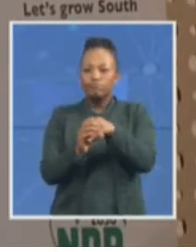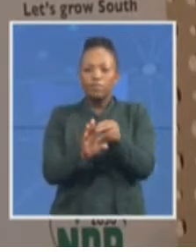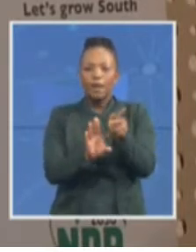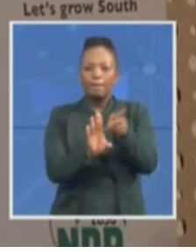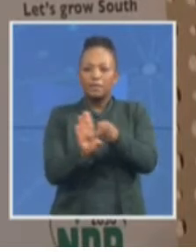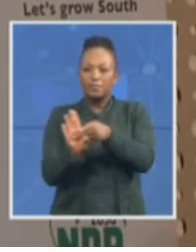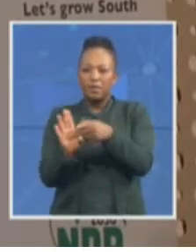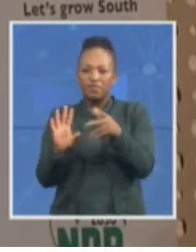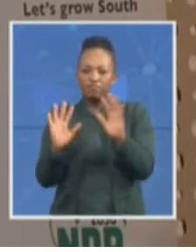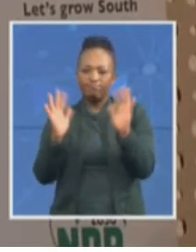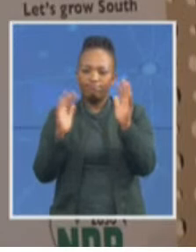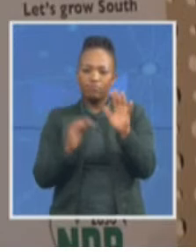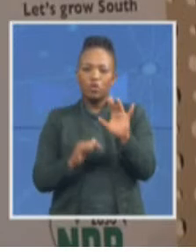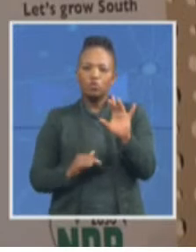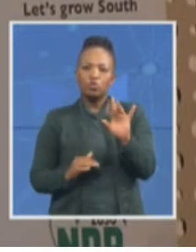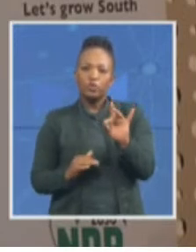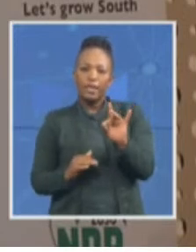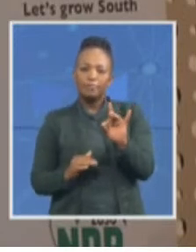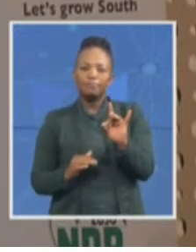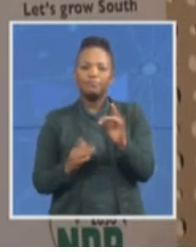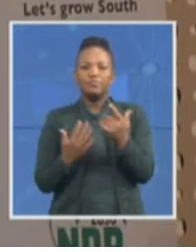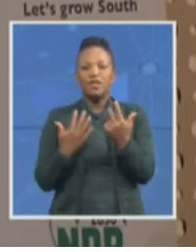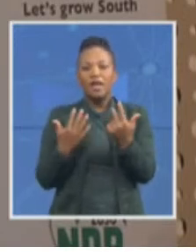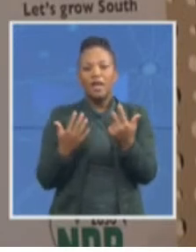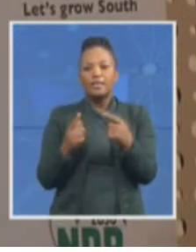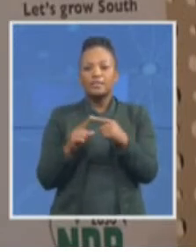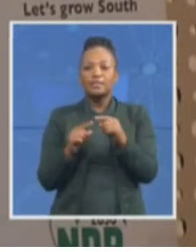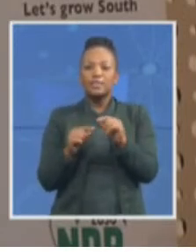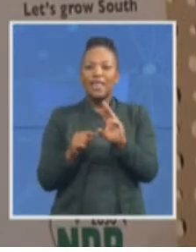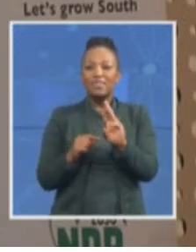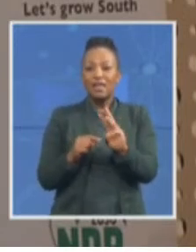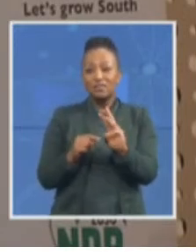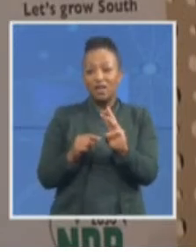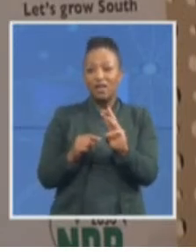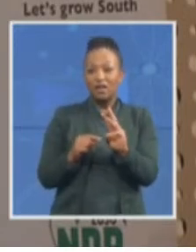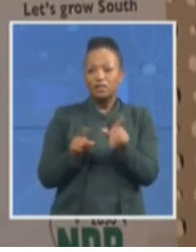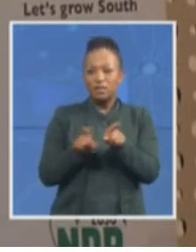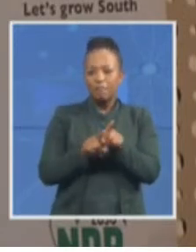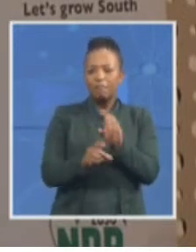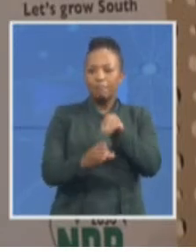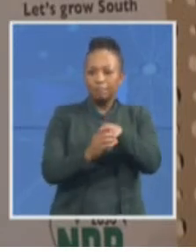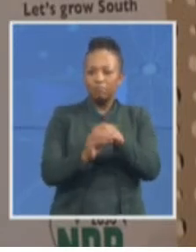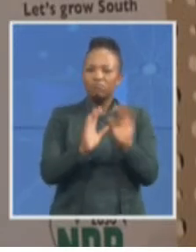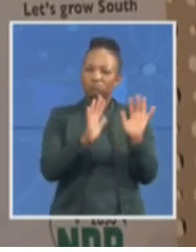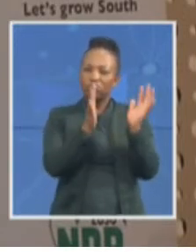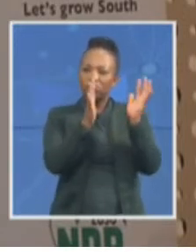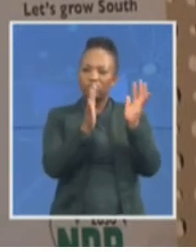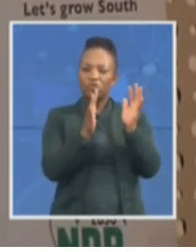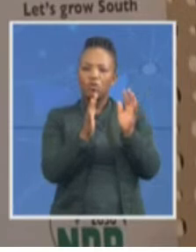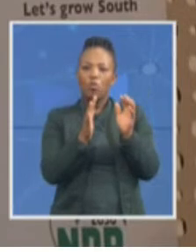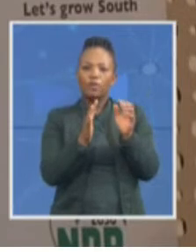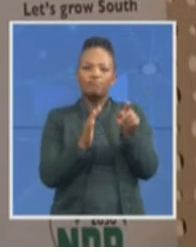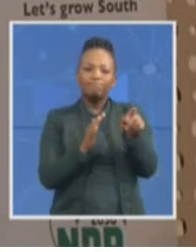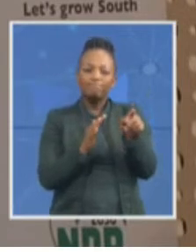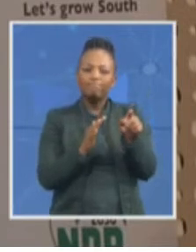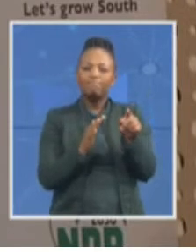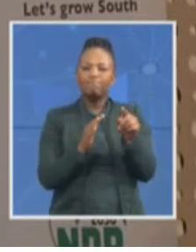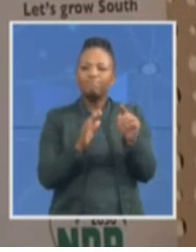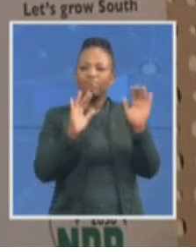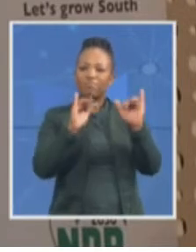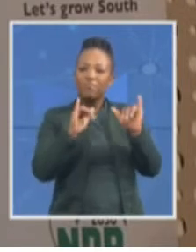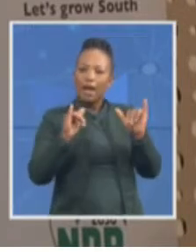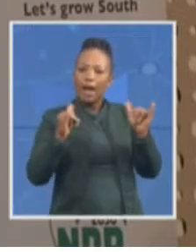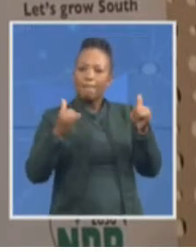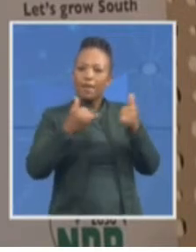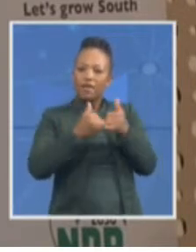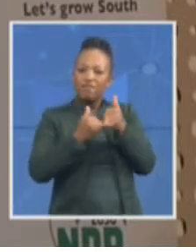10 March 22, which shows the intent by the telecommunications industry to continue investing in the digital infrastructure